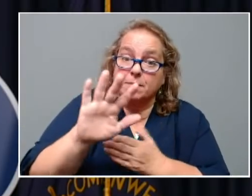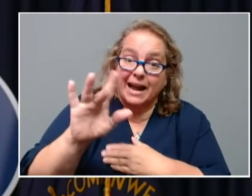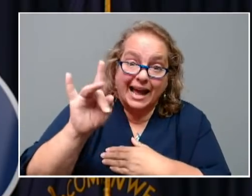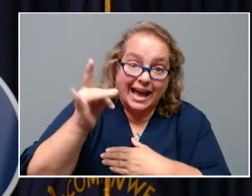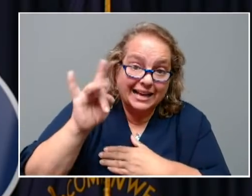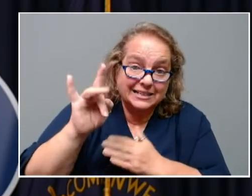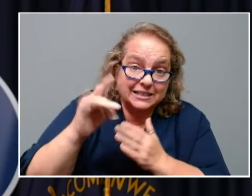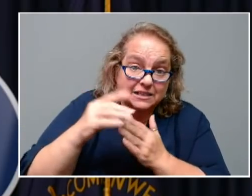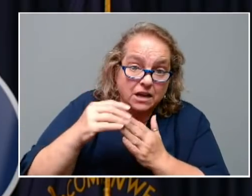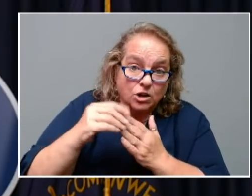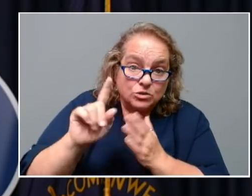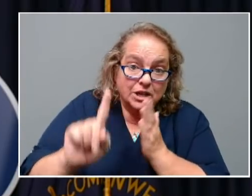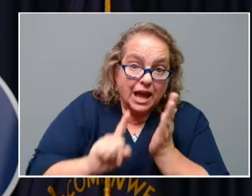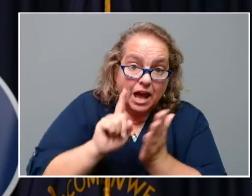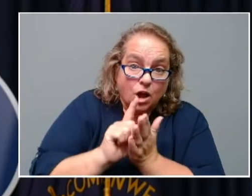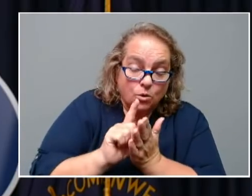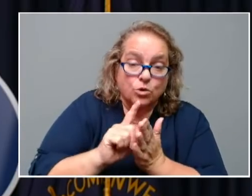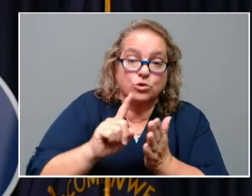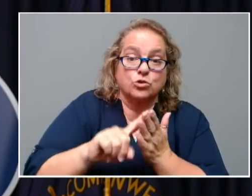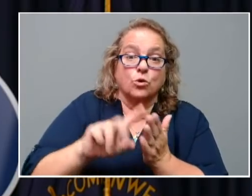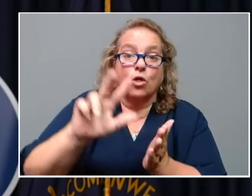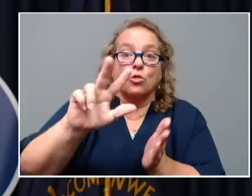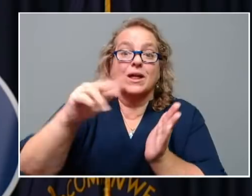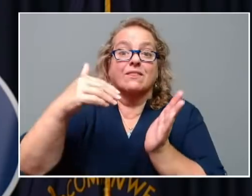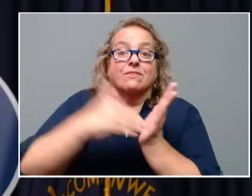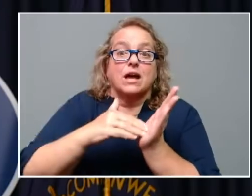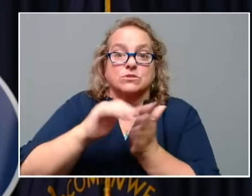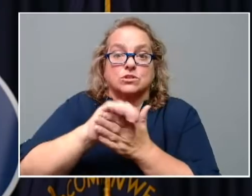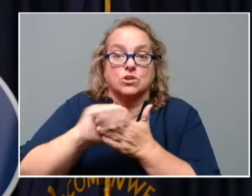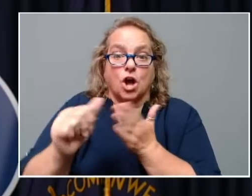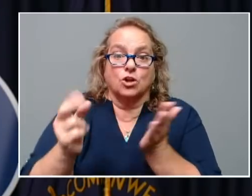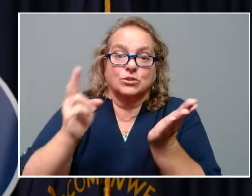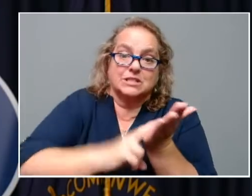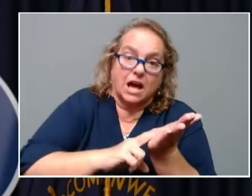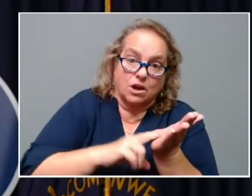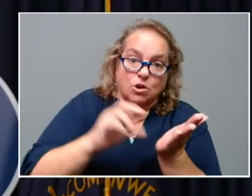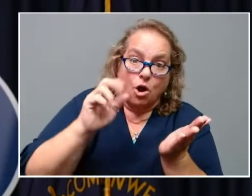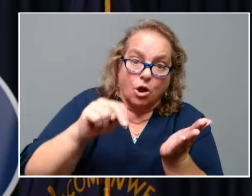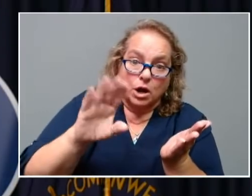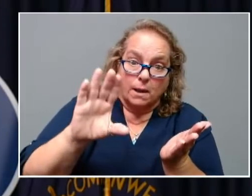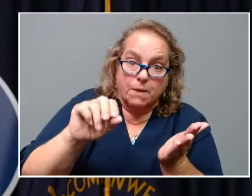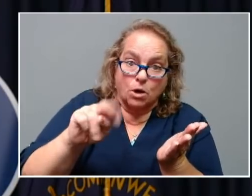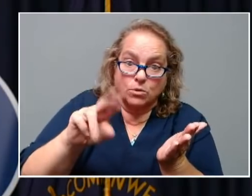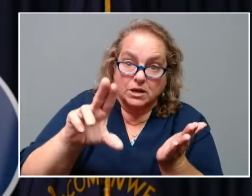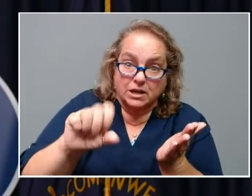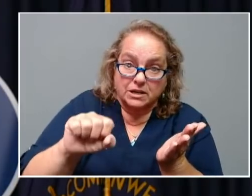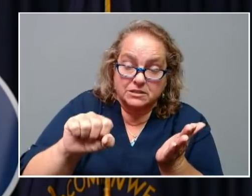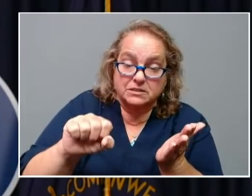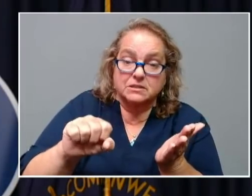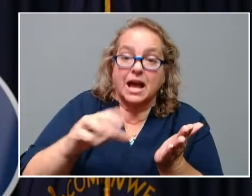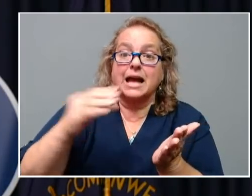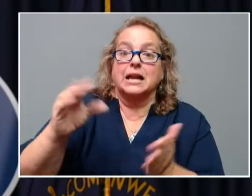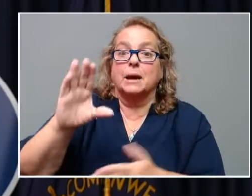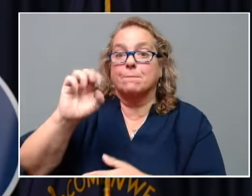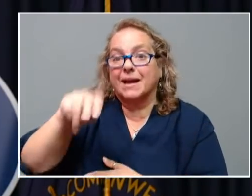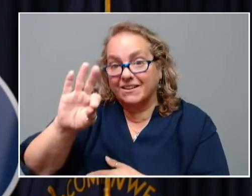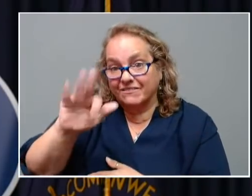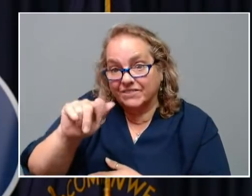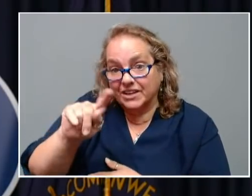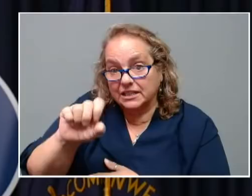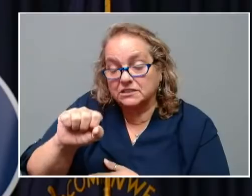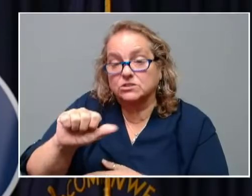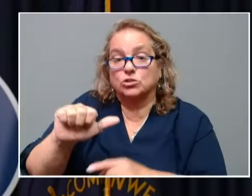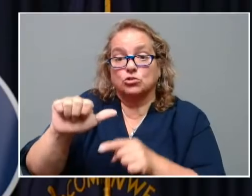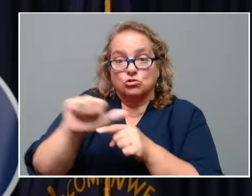a $3,000 sign-on bonus in select locations, comprehensive benefits, and access to training programs to help employees